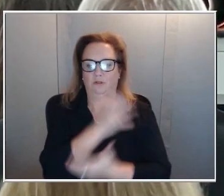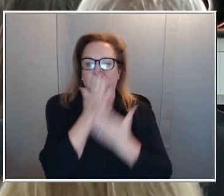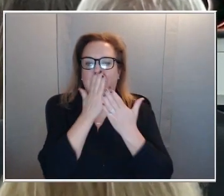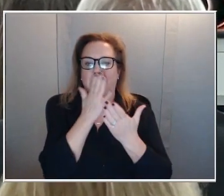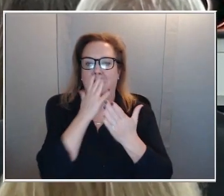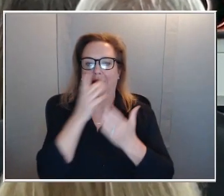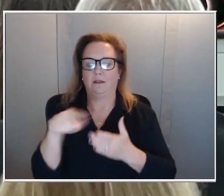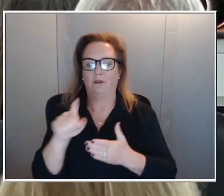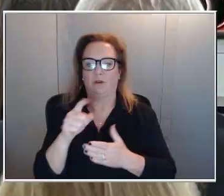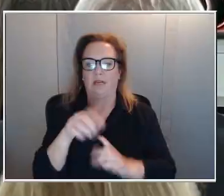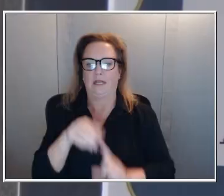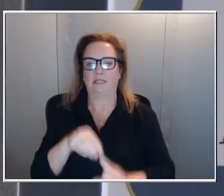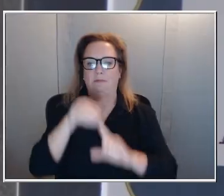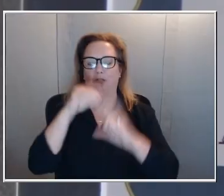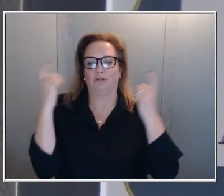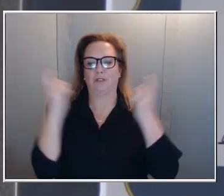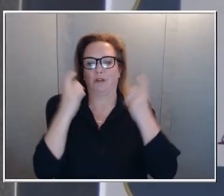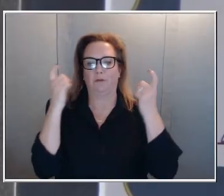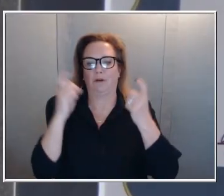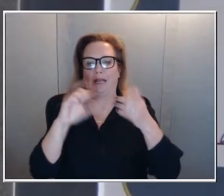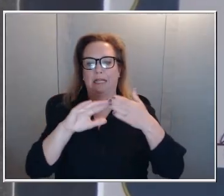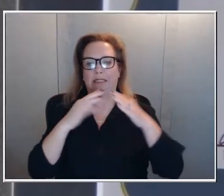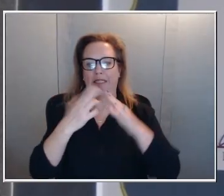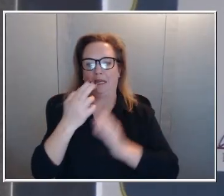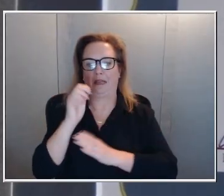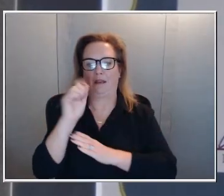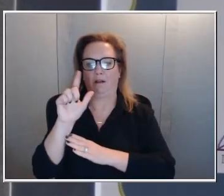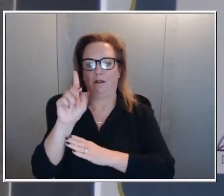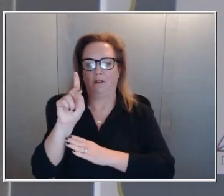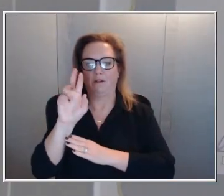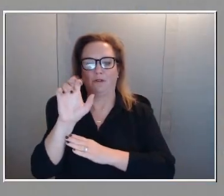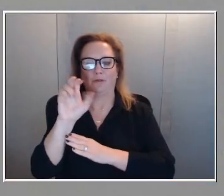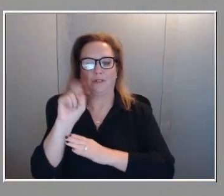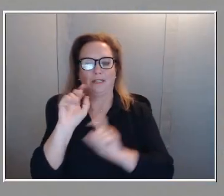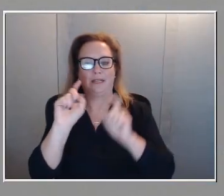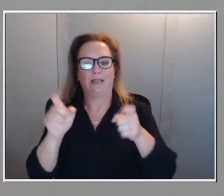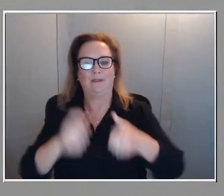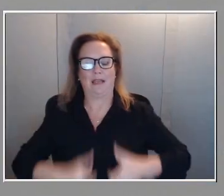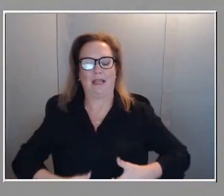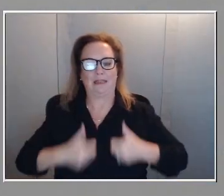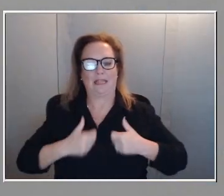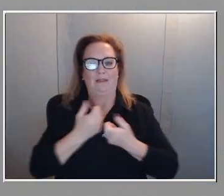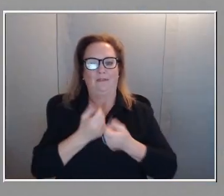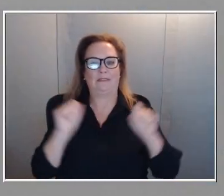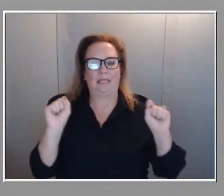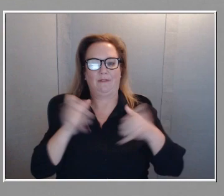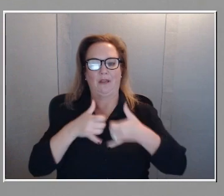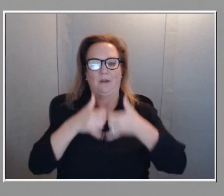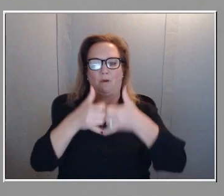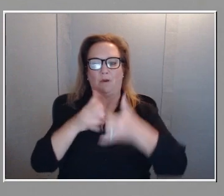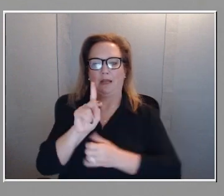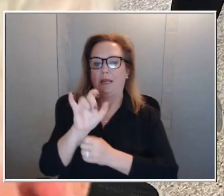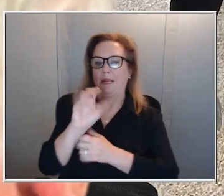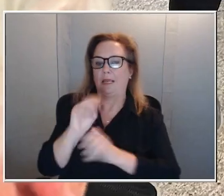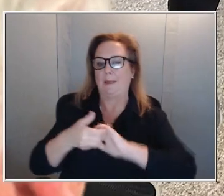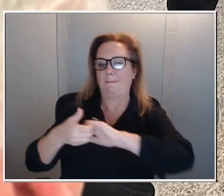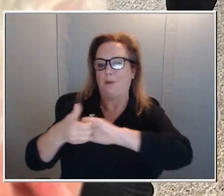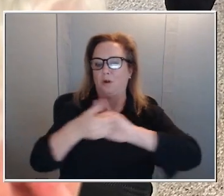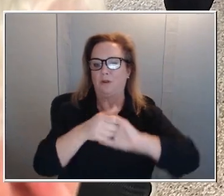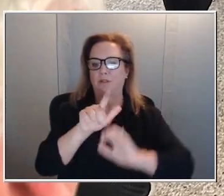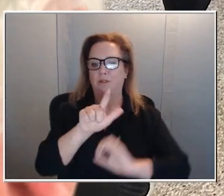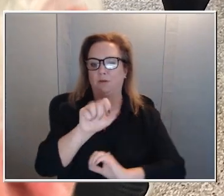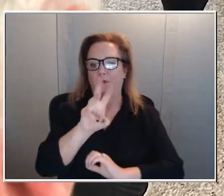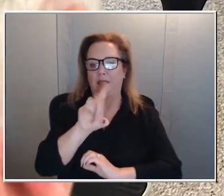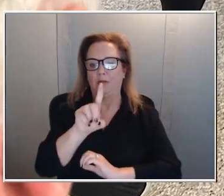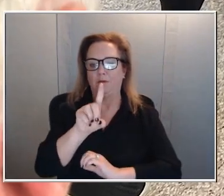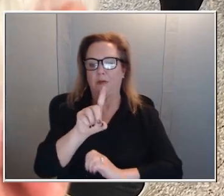a special ceremony at City Hall when Kristen was given a life-saving award. Kim now partners with Leawood Police and